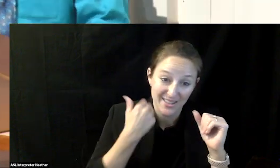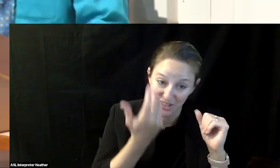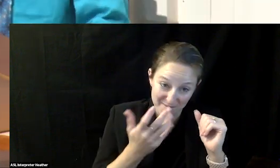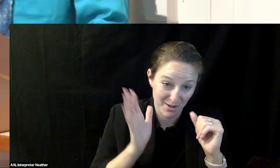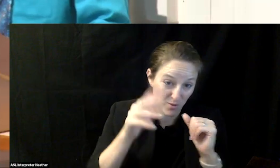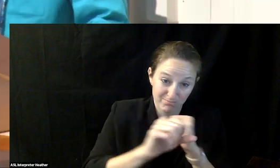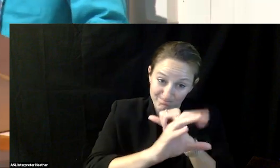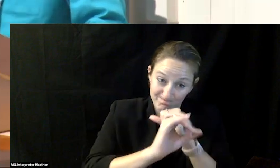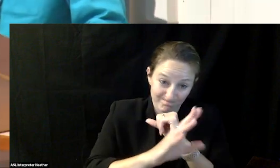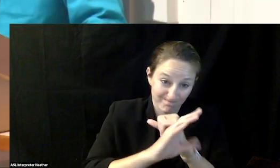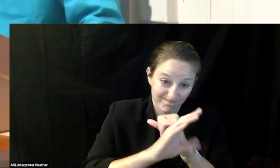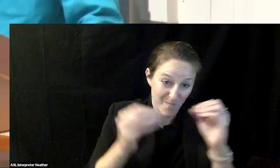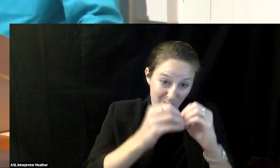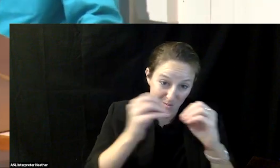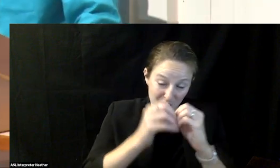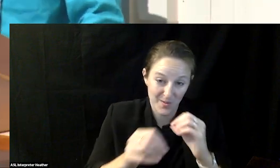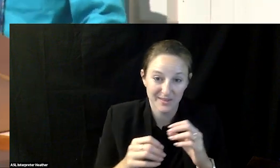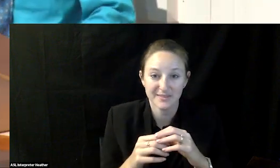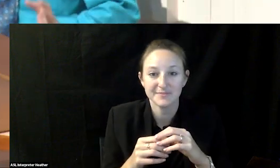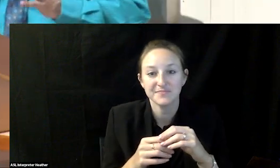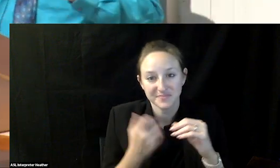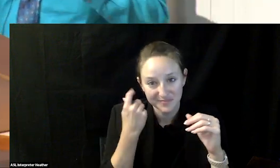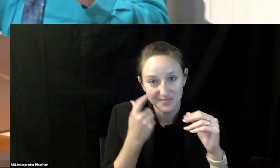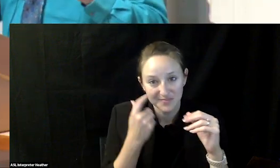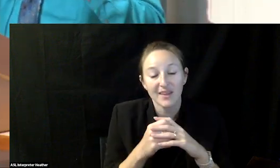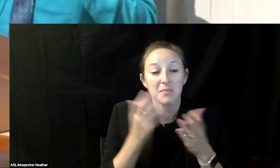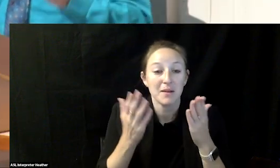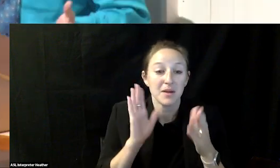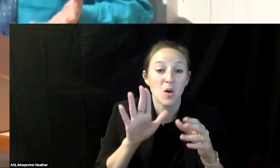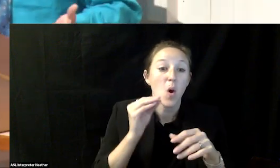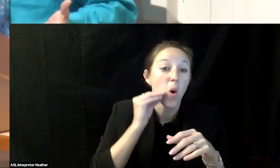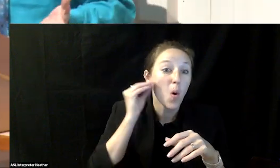sure you have, it's probably your homepage bookmarked, but